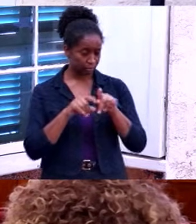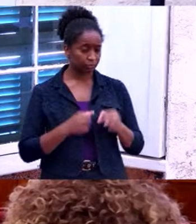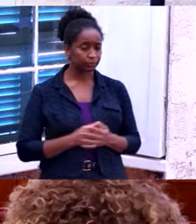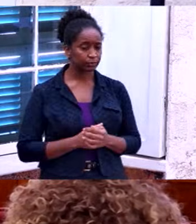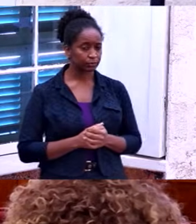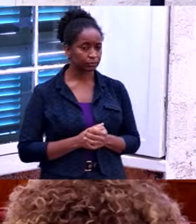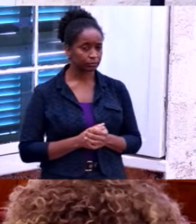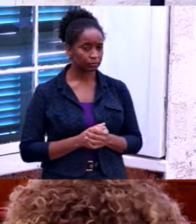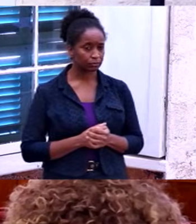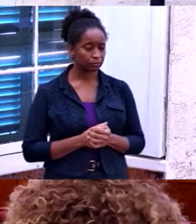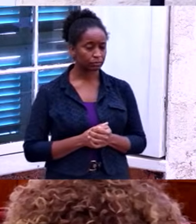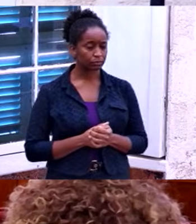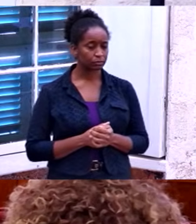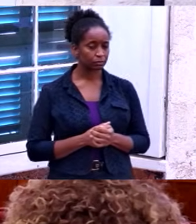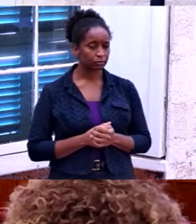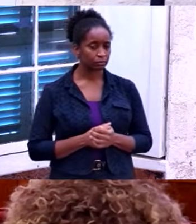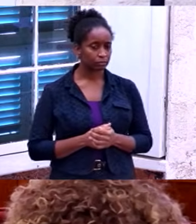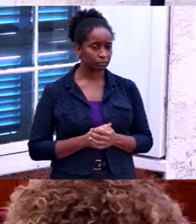that